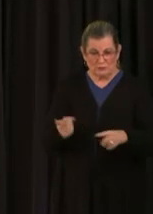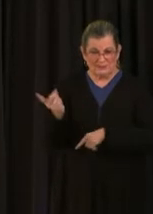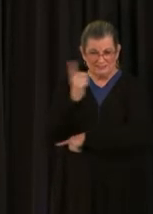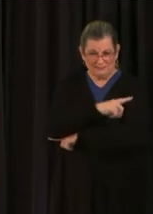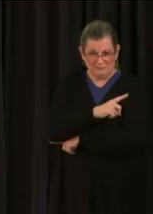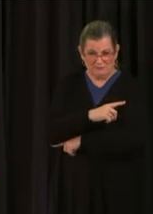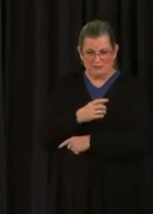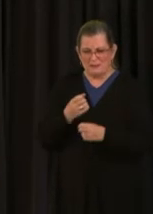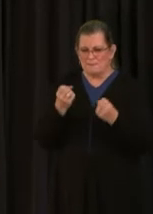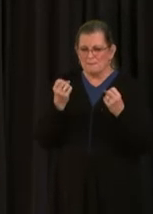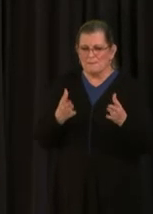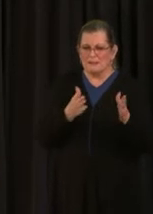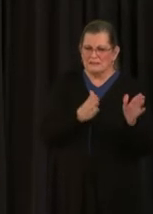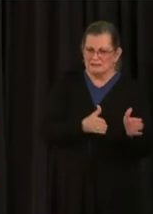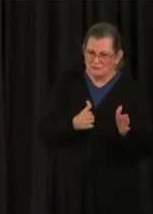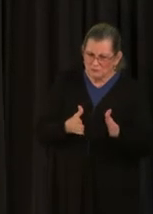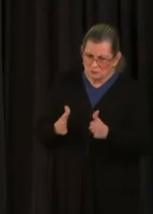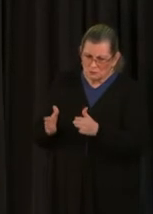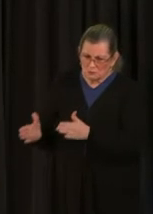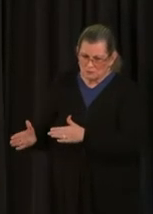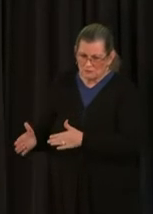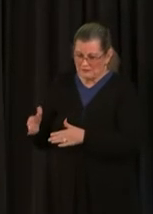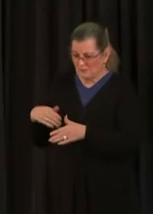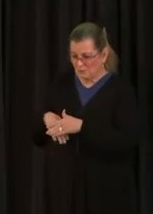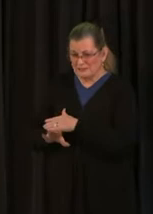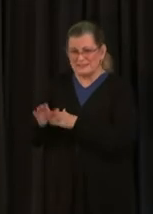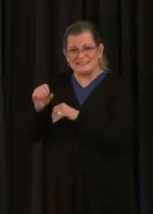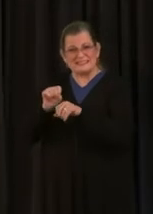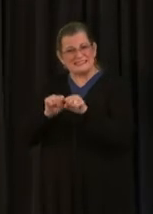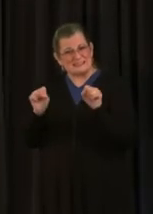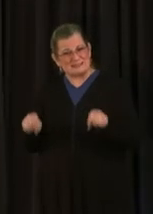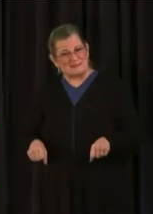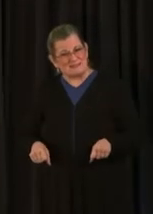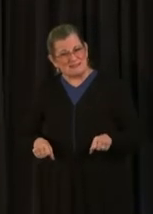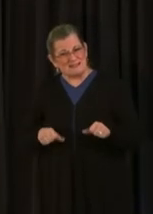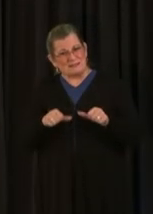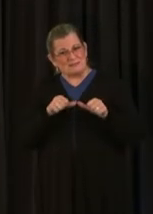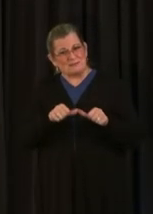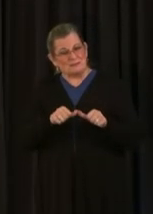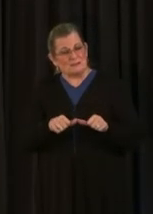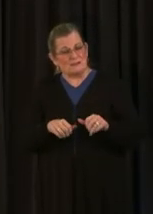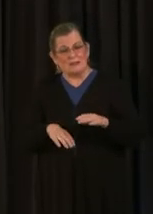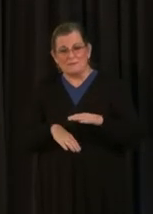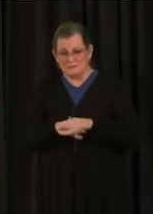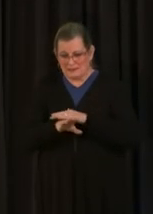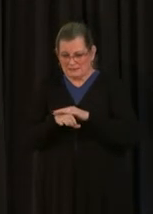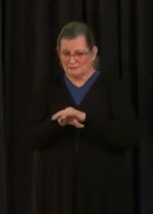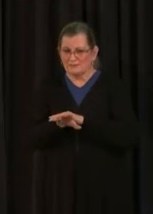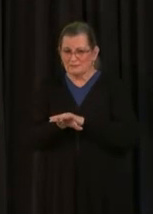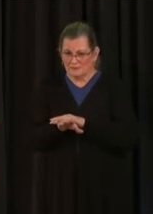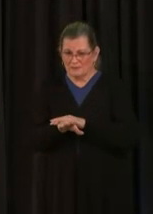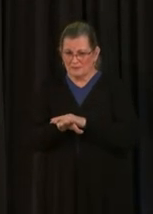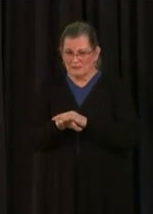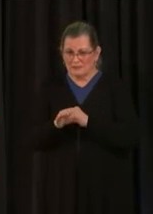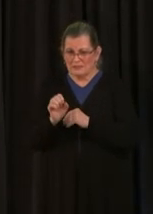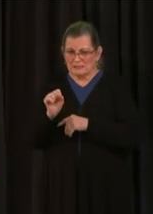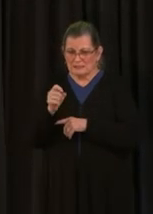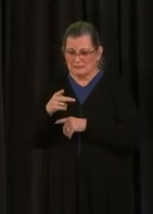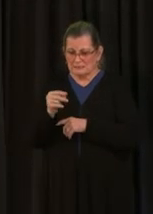foggers, which allow us to coat surfaces that are not easily accessible, such as ventilation